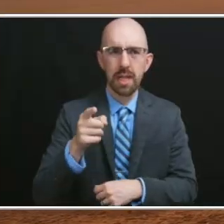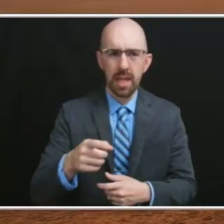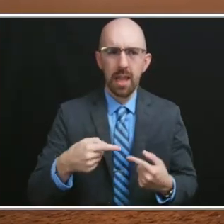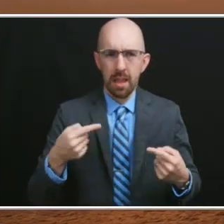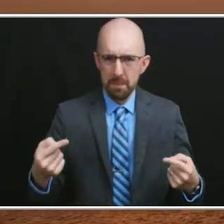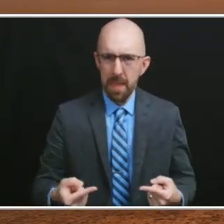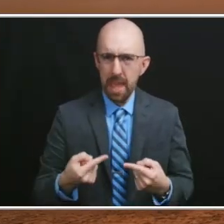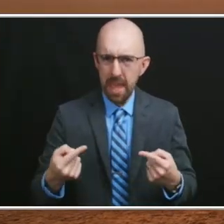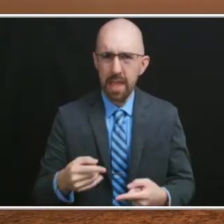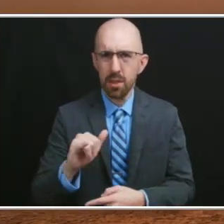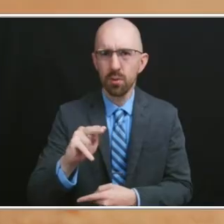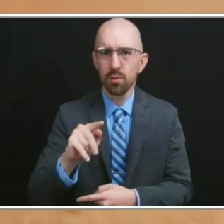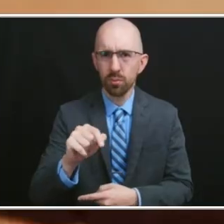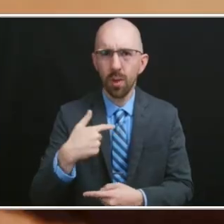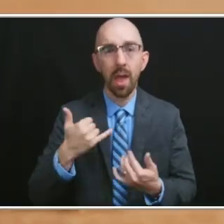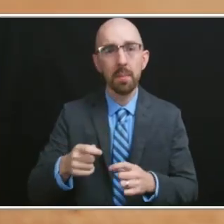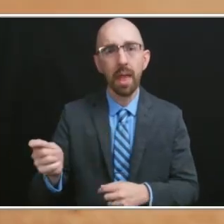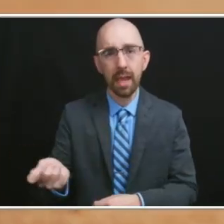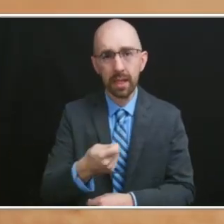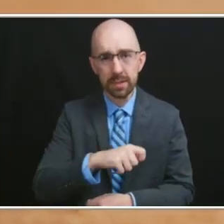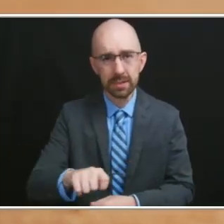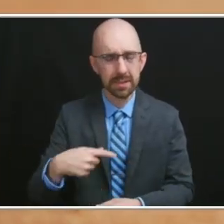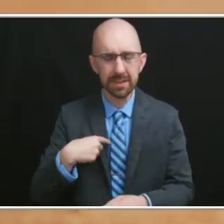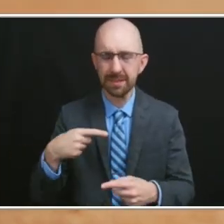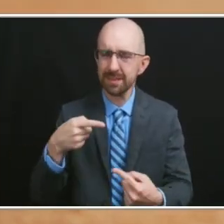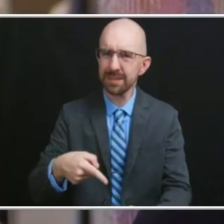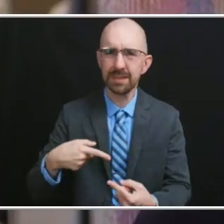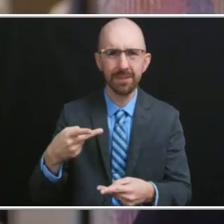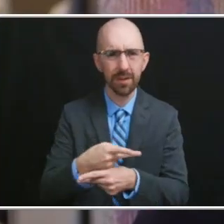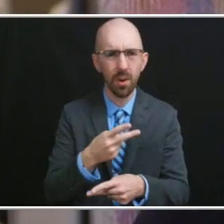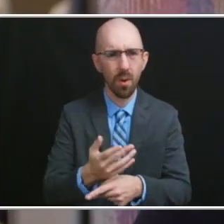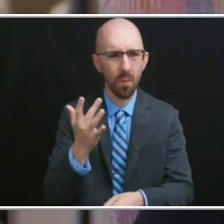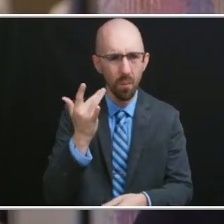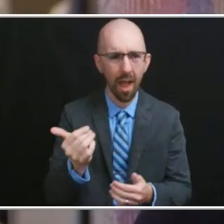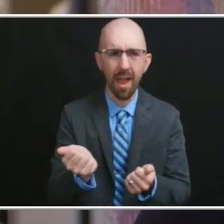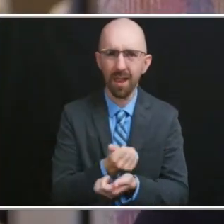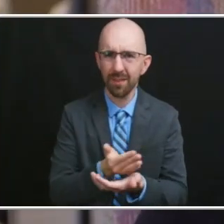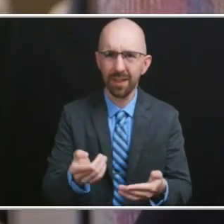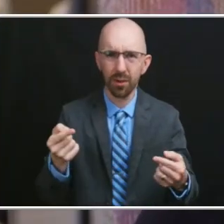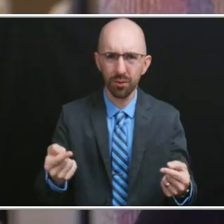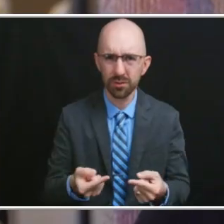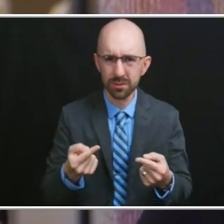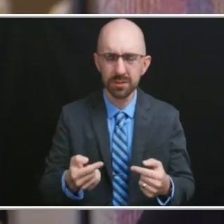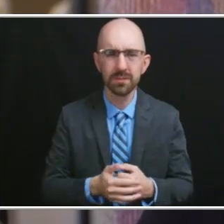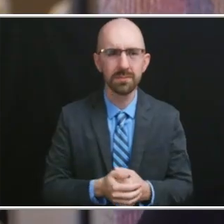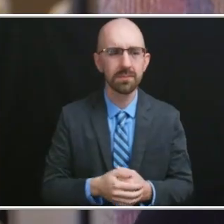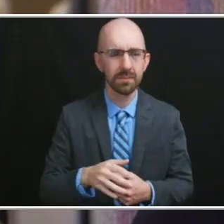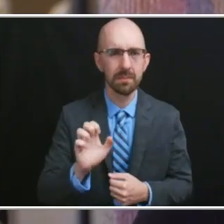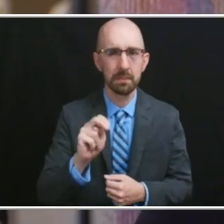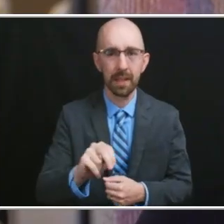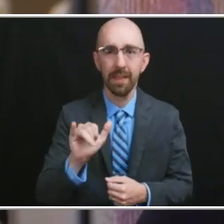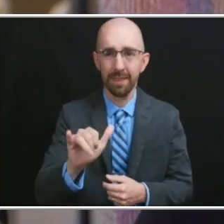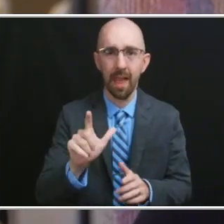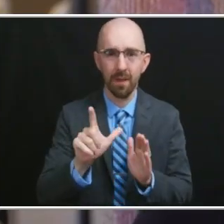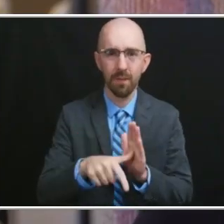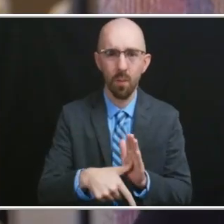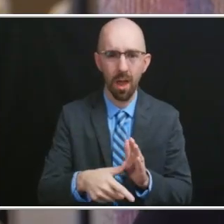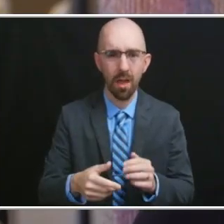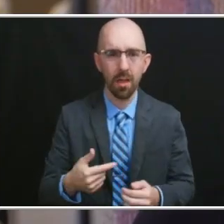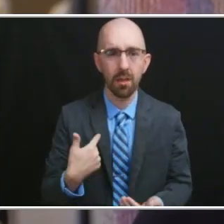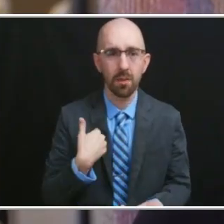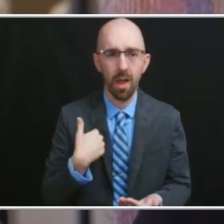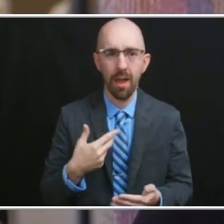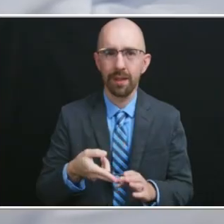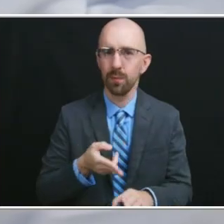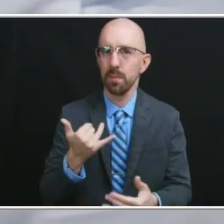played tennis, and I couldn't figure out why everything was hurting, and it had been that way for quite a while, so I quit playing tennis, went